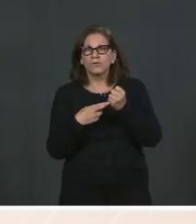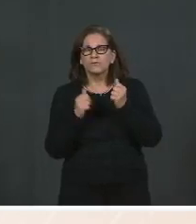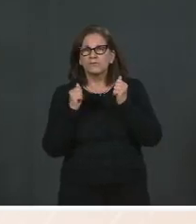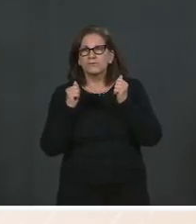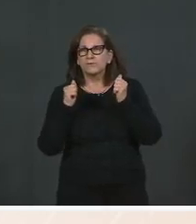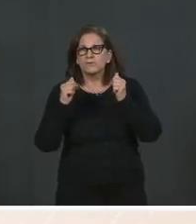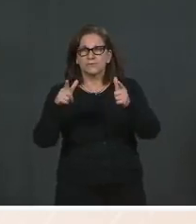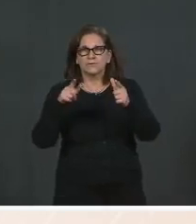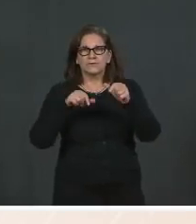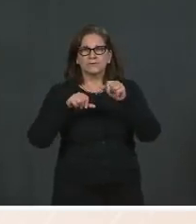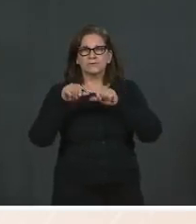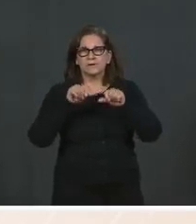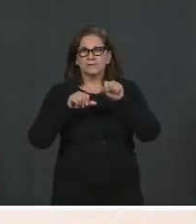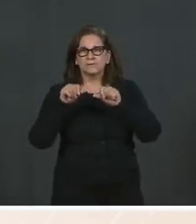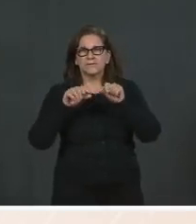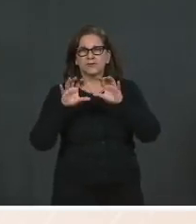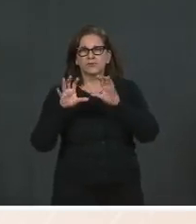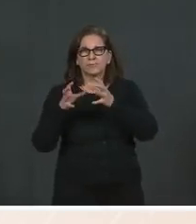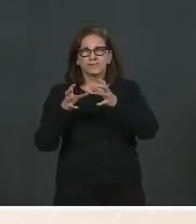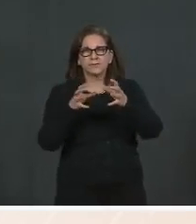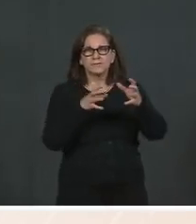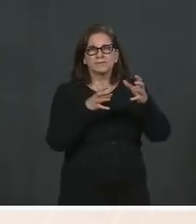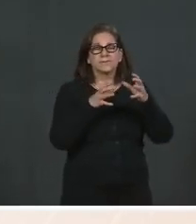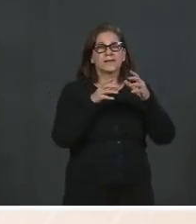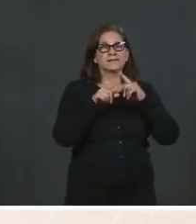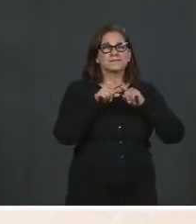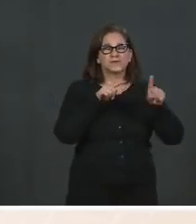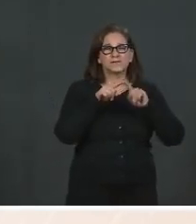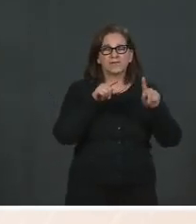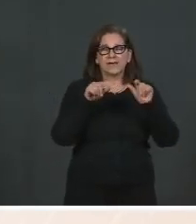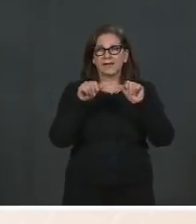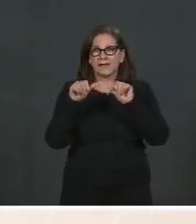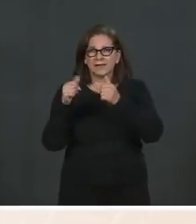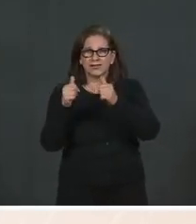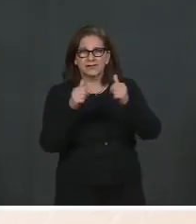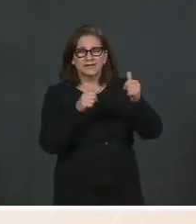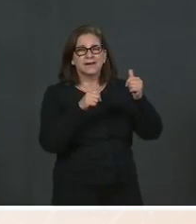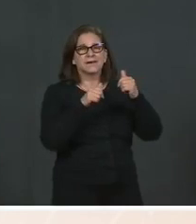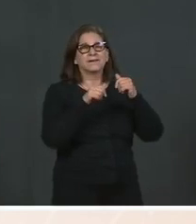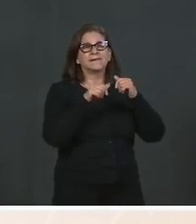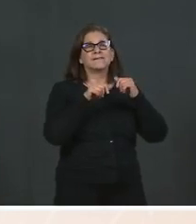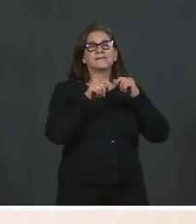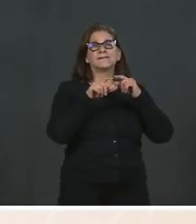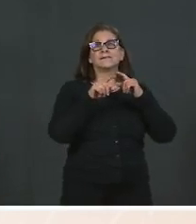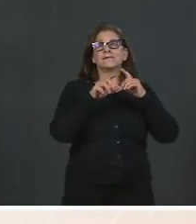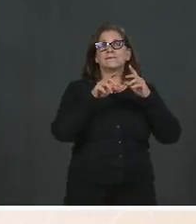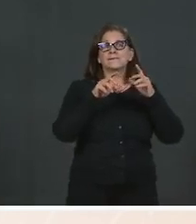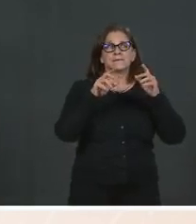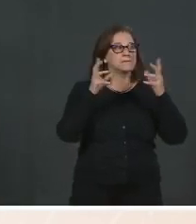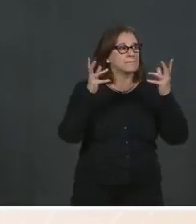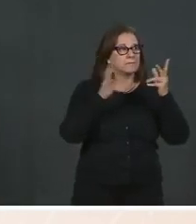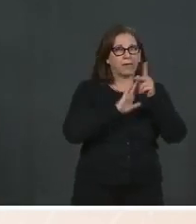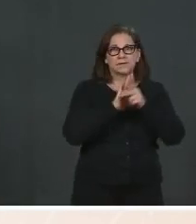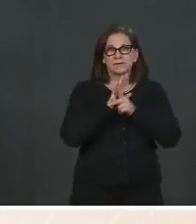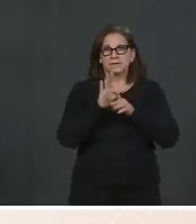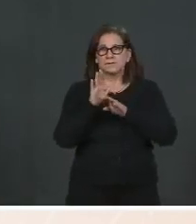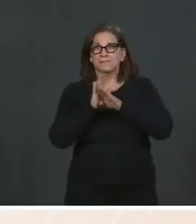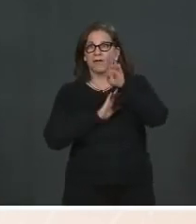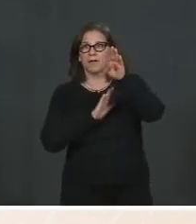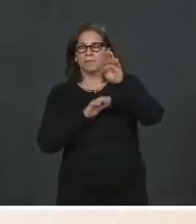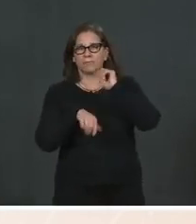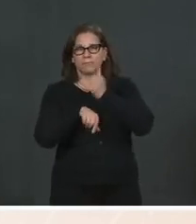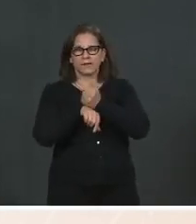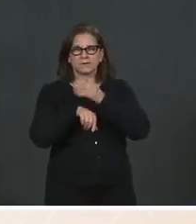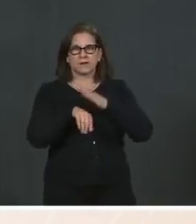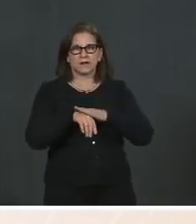decision-making is made. They're going to examine policies that were antithetical to that mission over the last 4 years, and also look ahead and